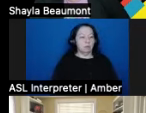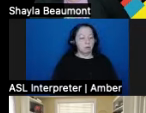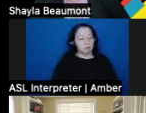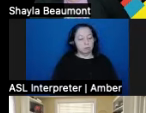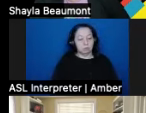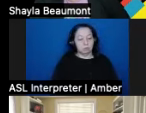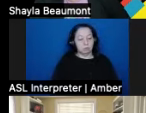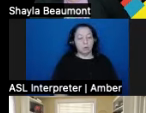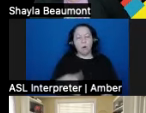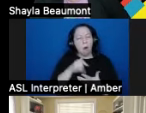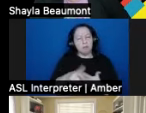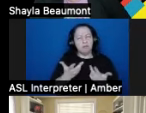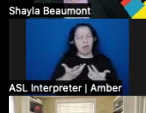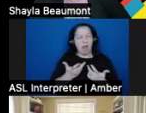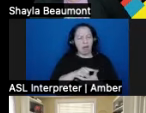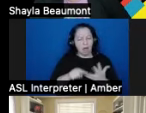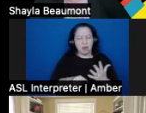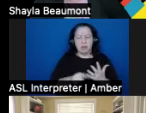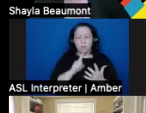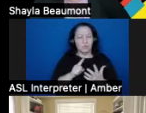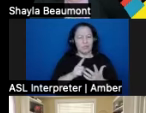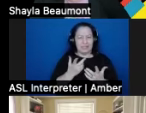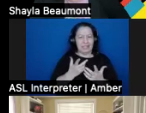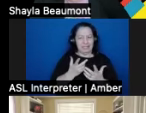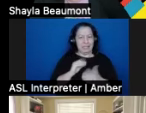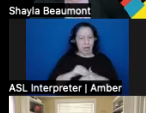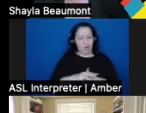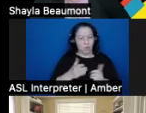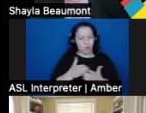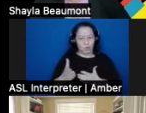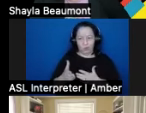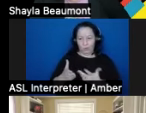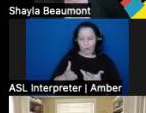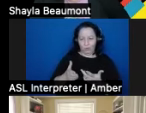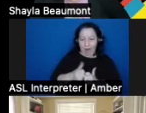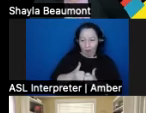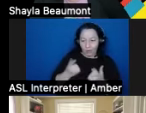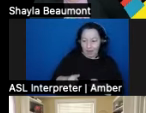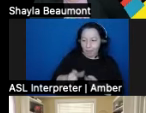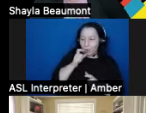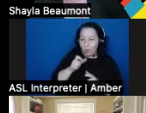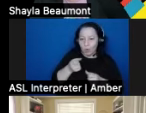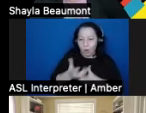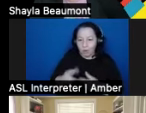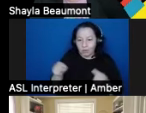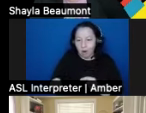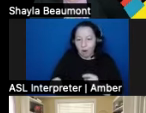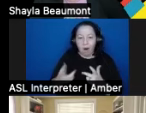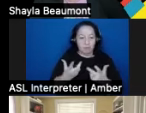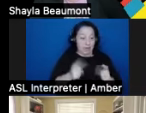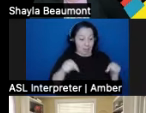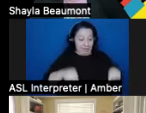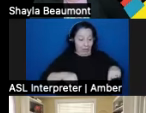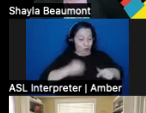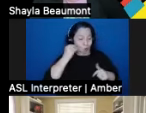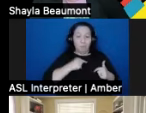the victimization itself, right? Like when did it happen? Who was the perpetrator? Where did it happen? Did it occur in this home that I'm still living in, right? Is